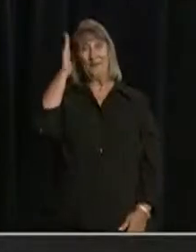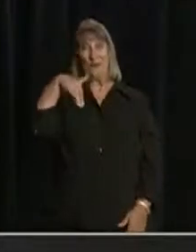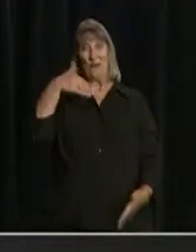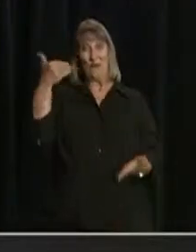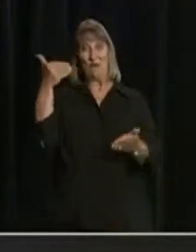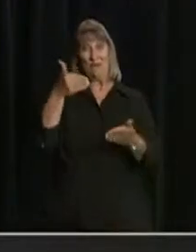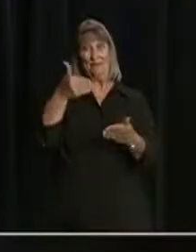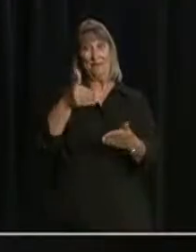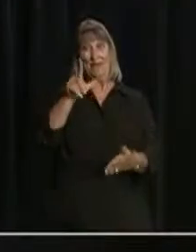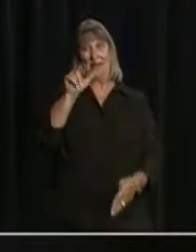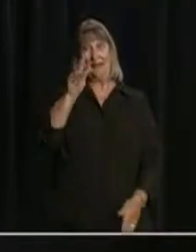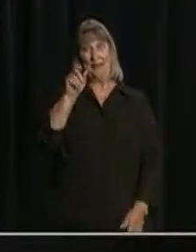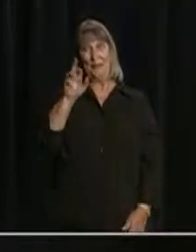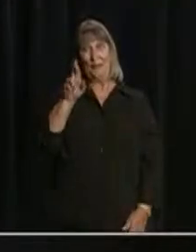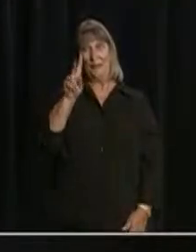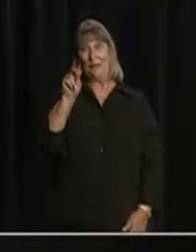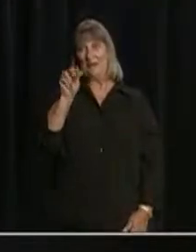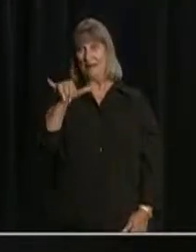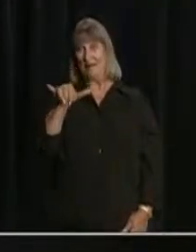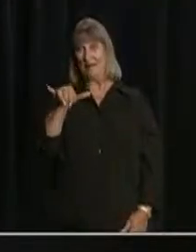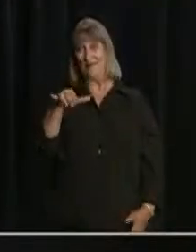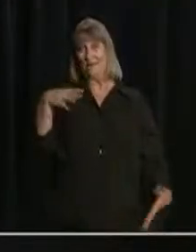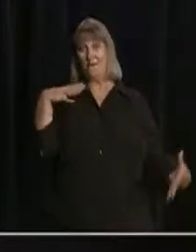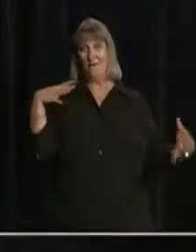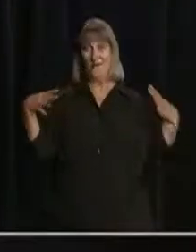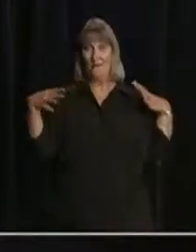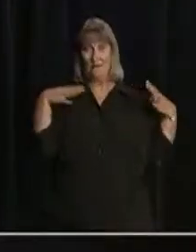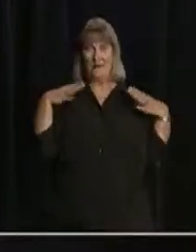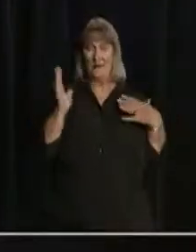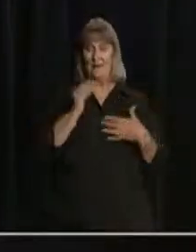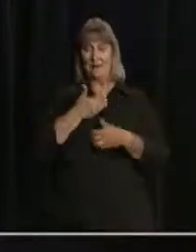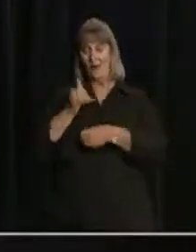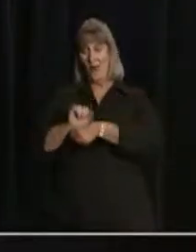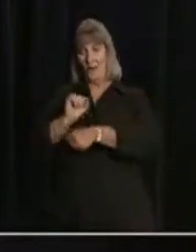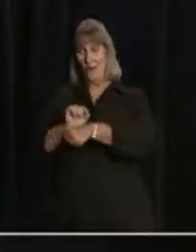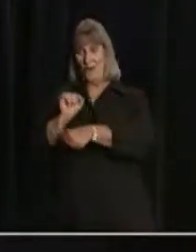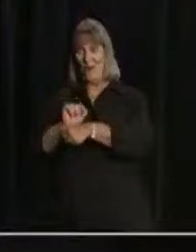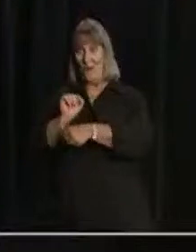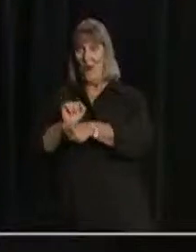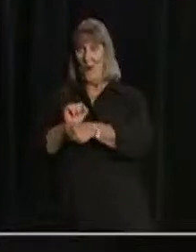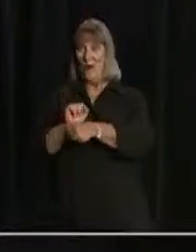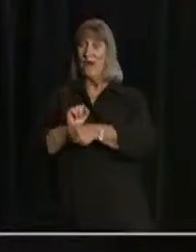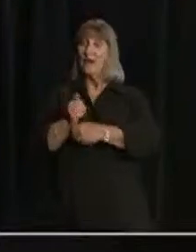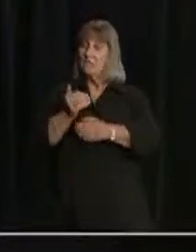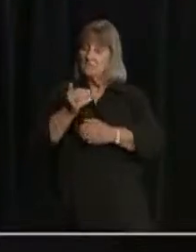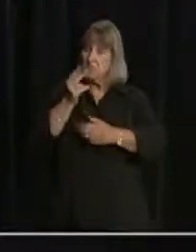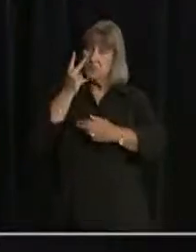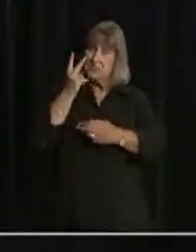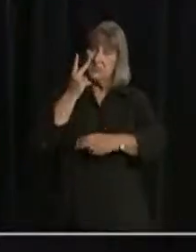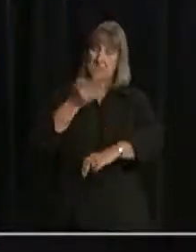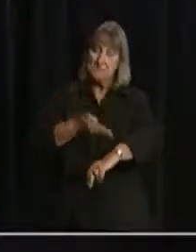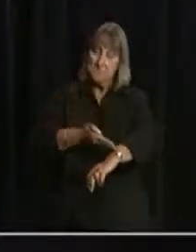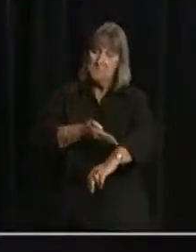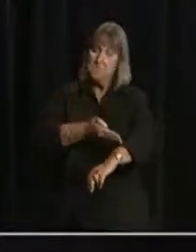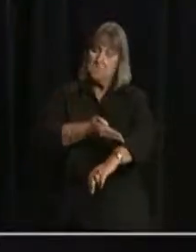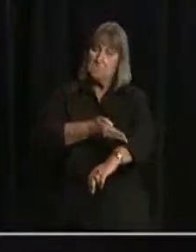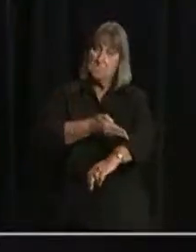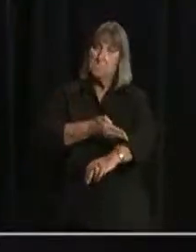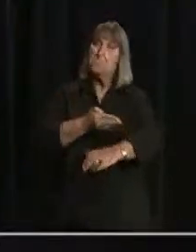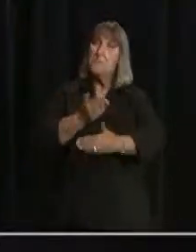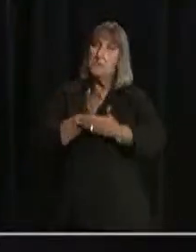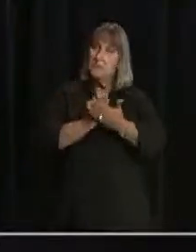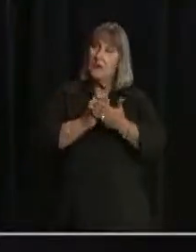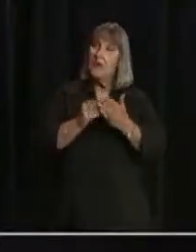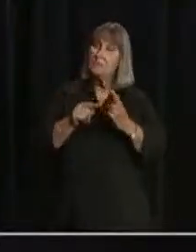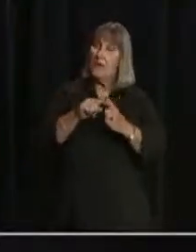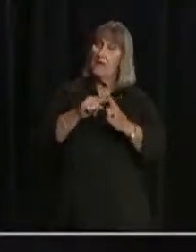work that we've seen take place is directly related to the progress that we're beginning to see in some of these indicators.